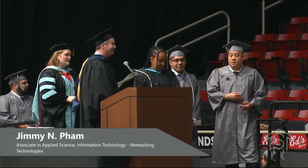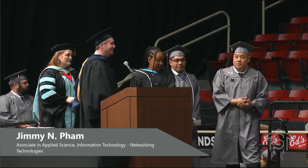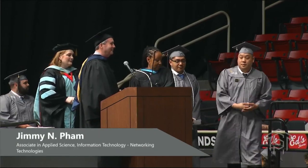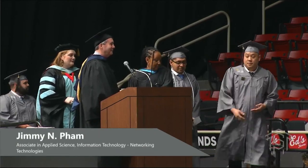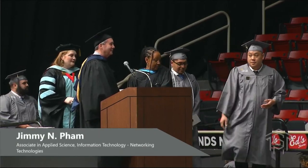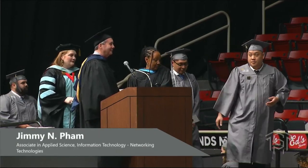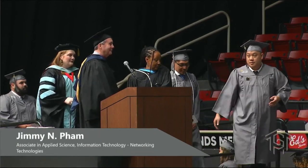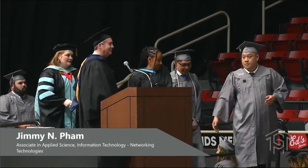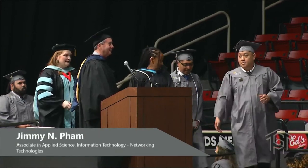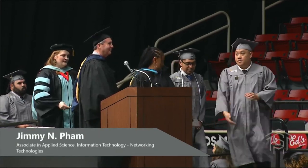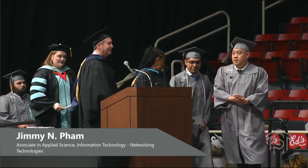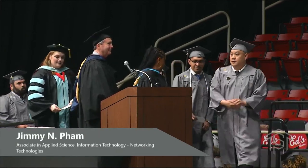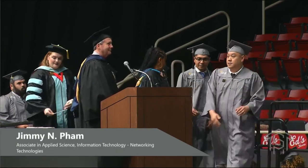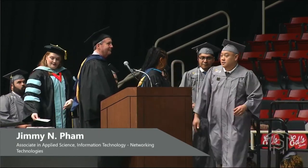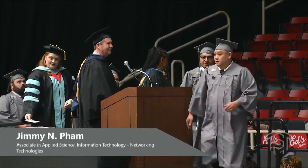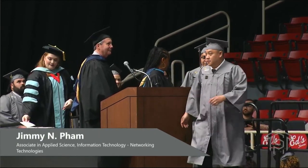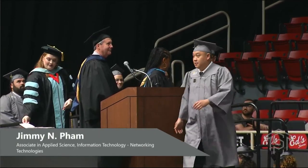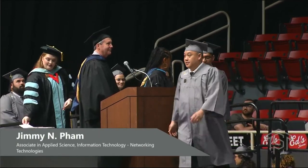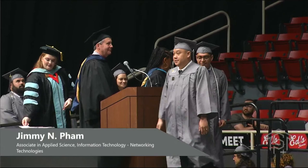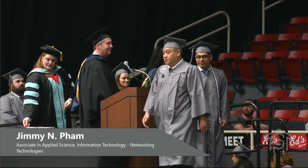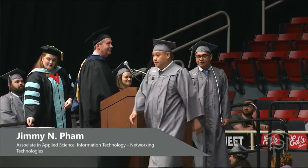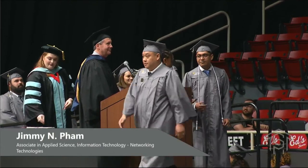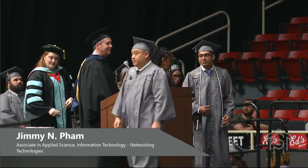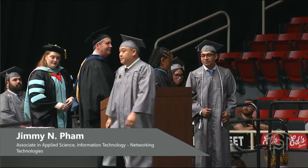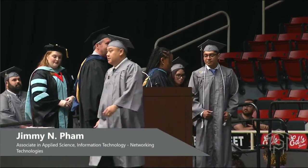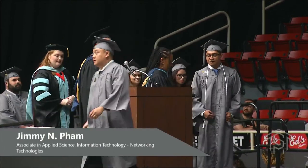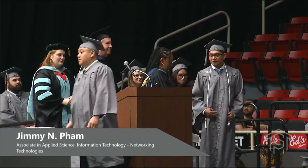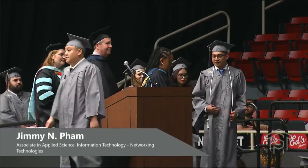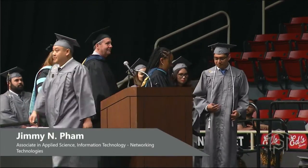Jimmy N. Pham.